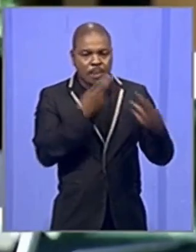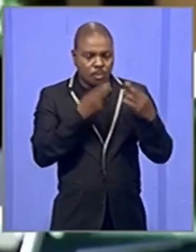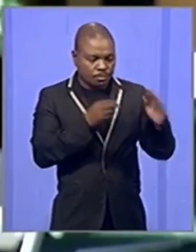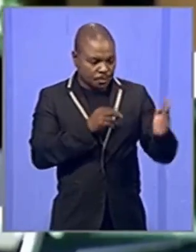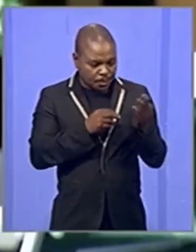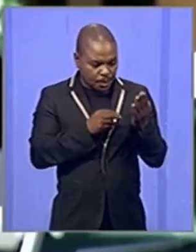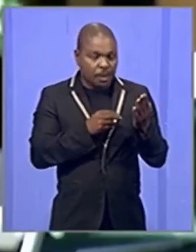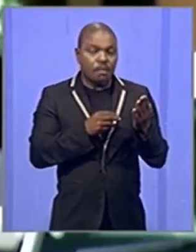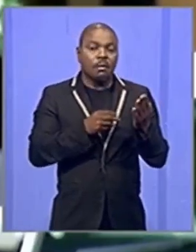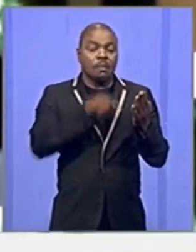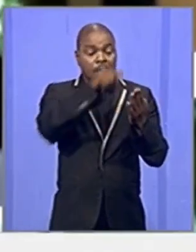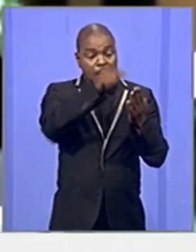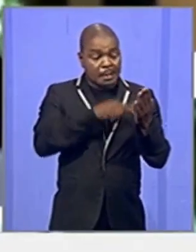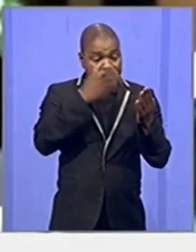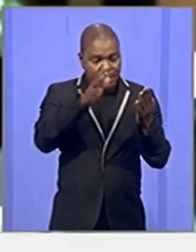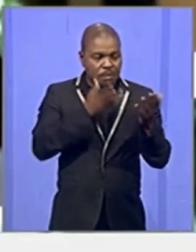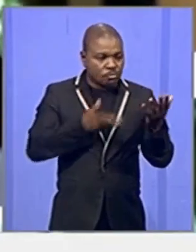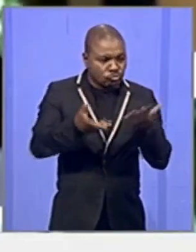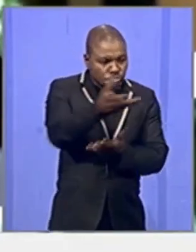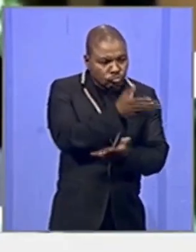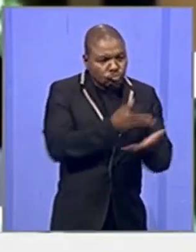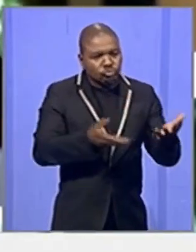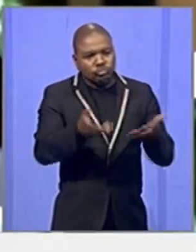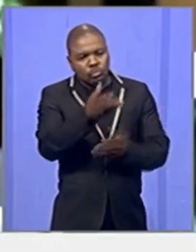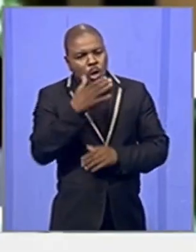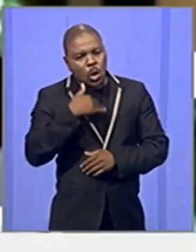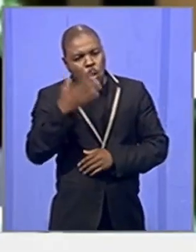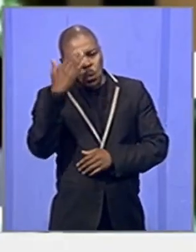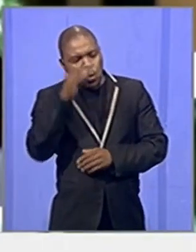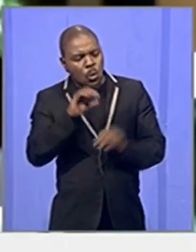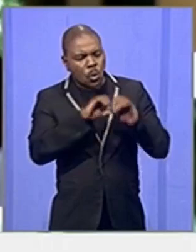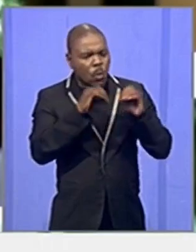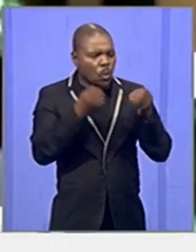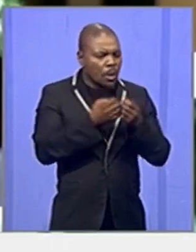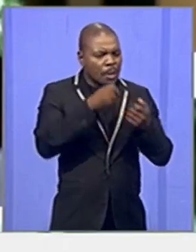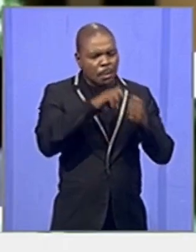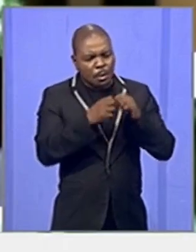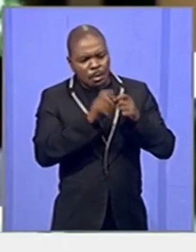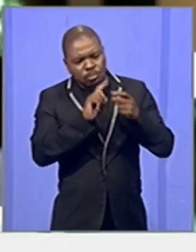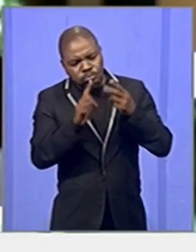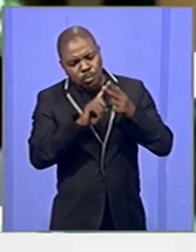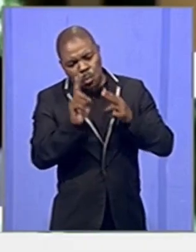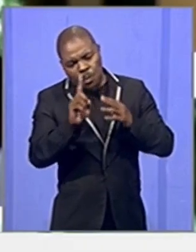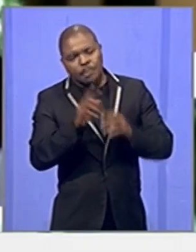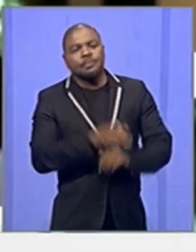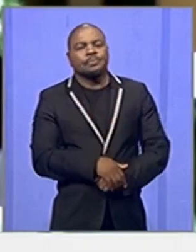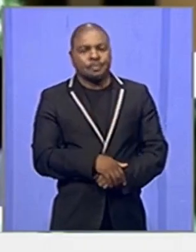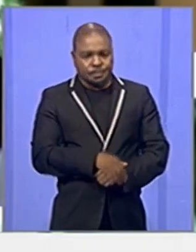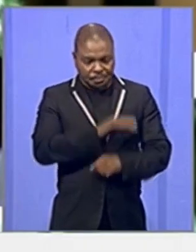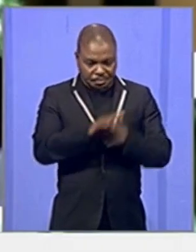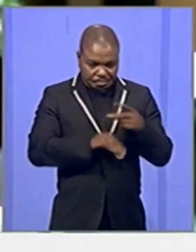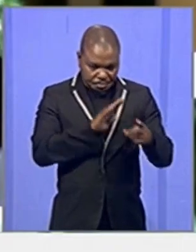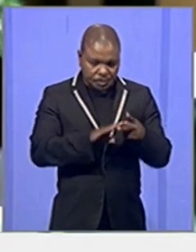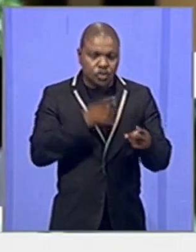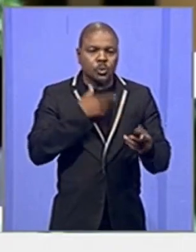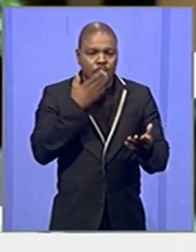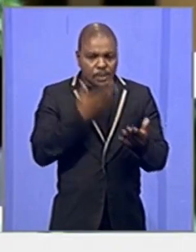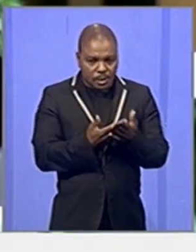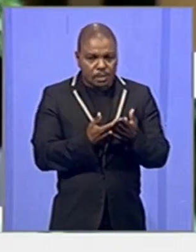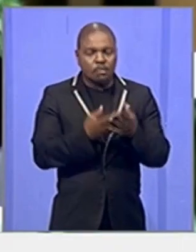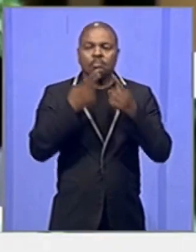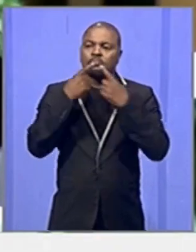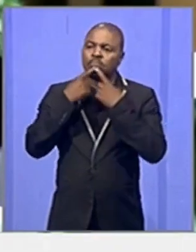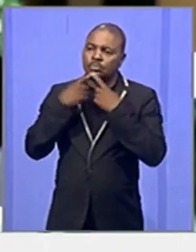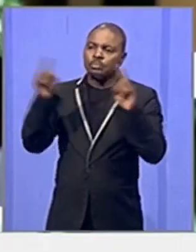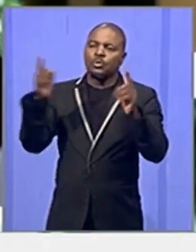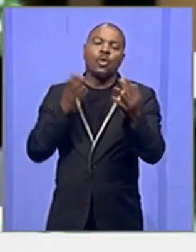have interacted with them, we know what the state of the organization is in the province. We can be able to make a statement